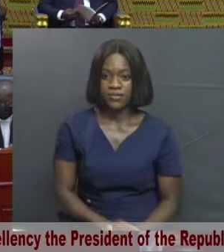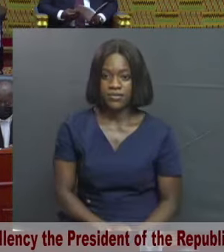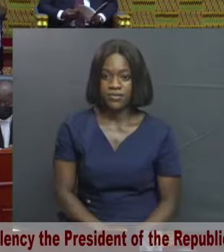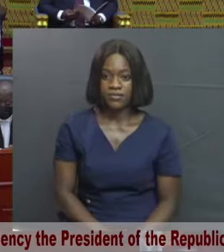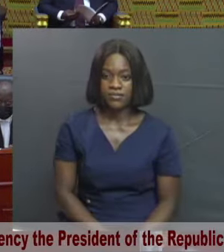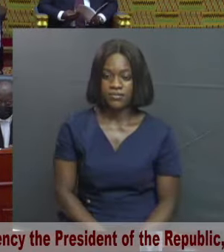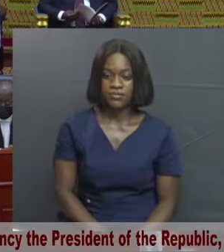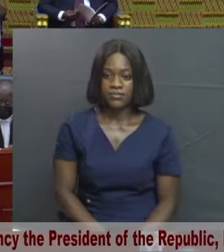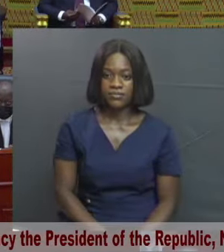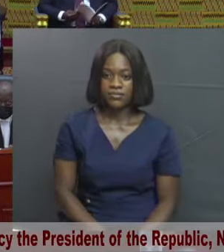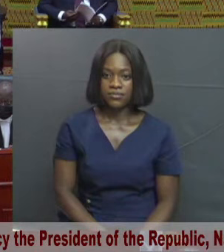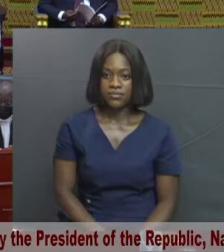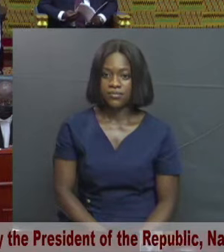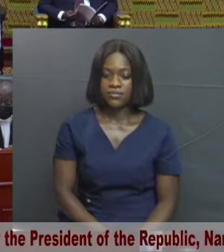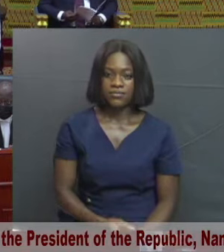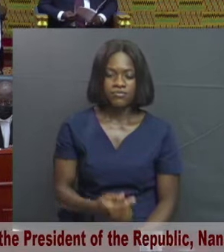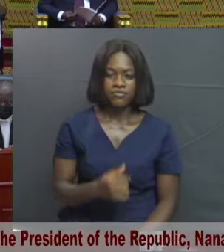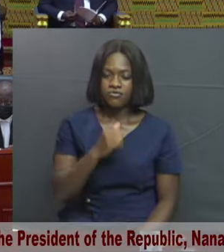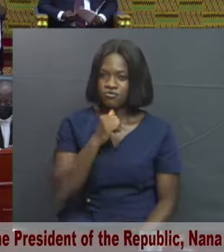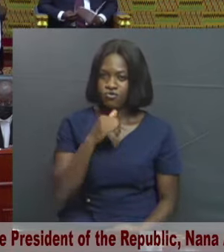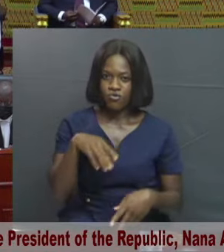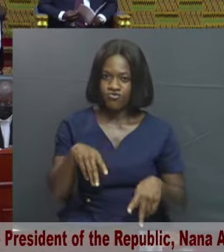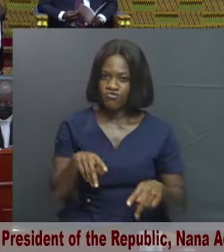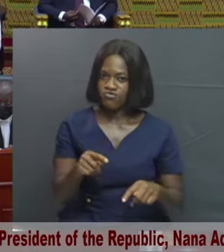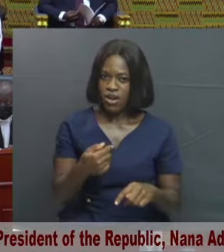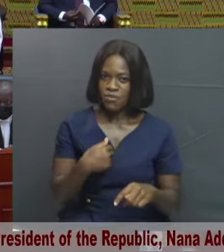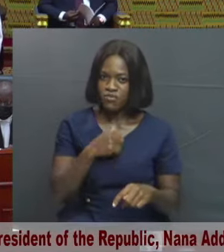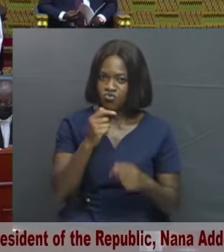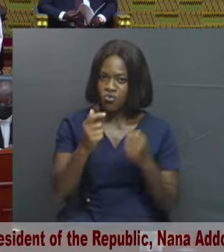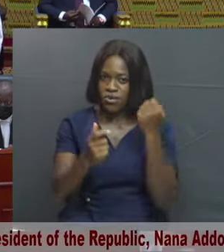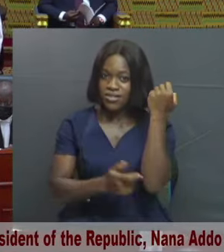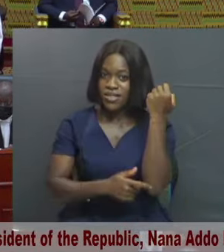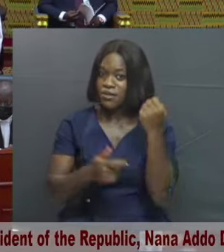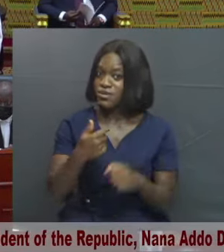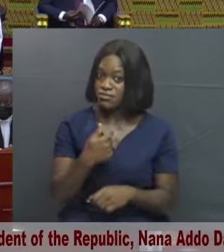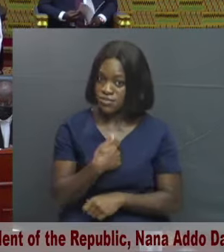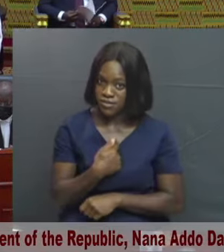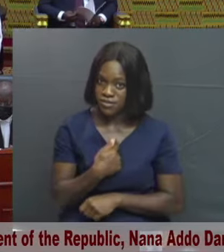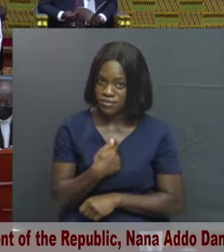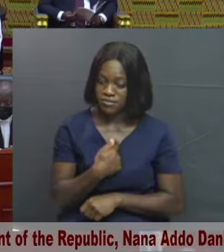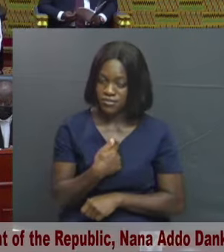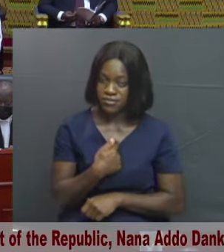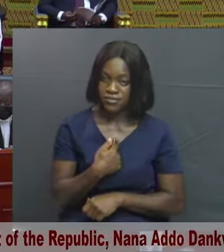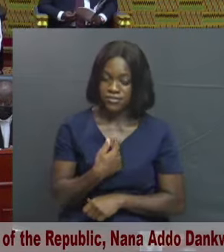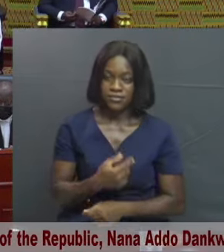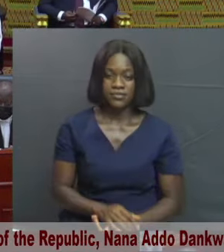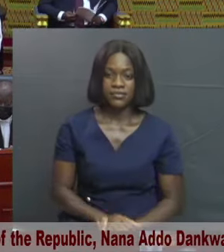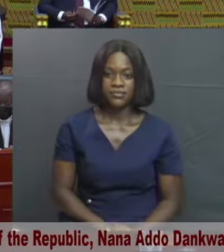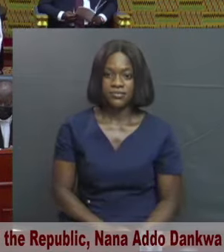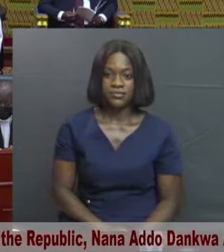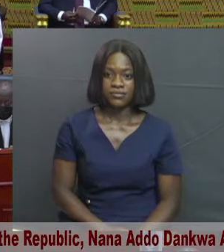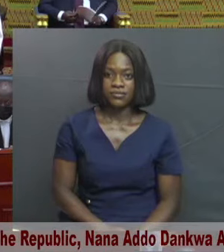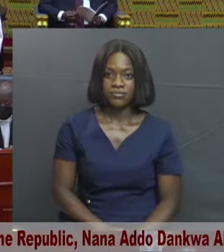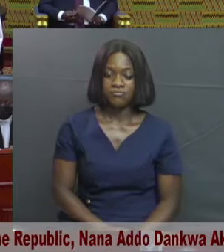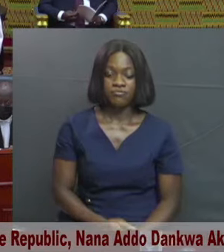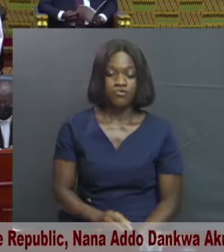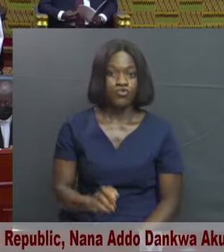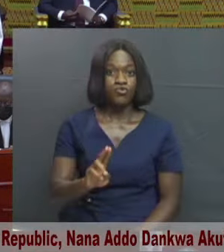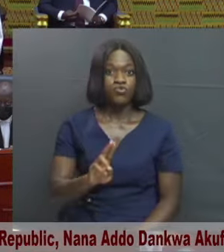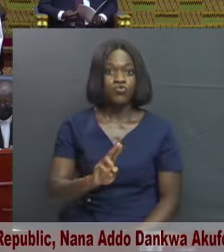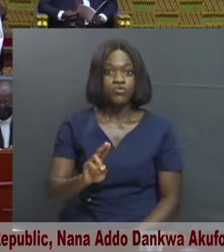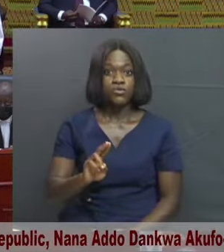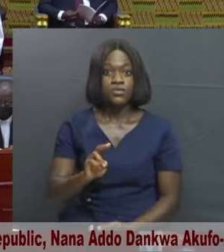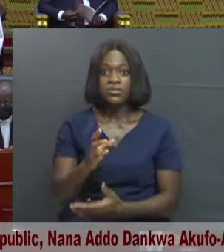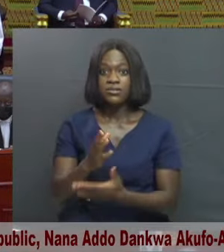apply I will not be tempted and I resisted to start enforcing